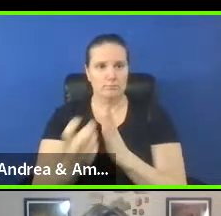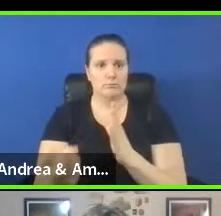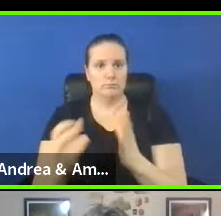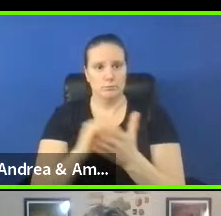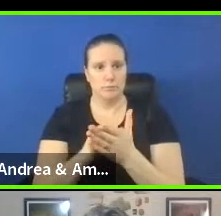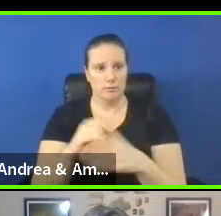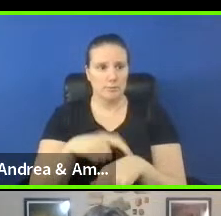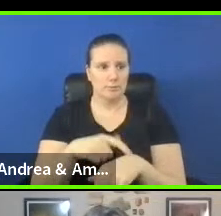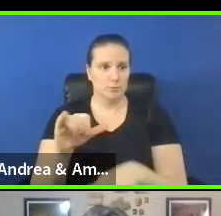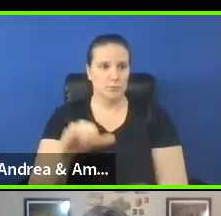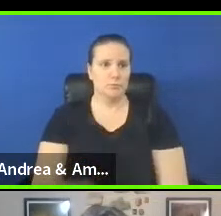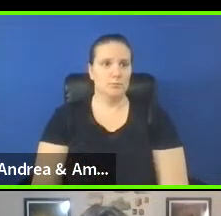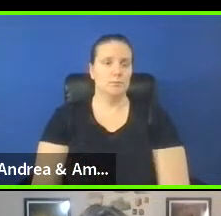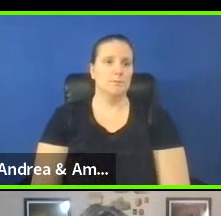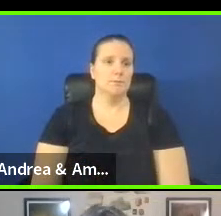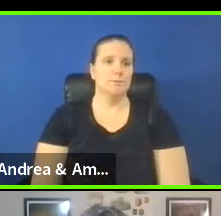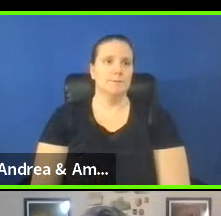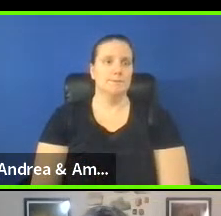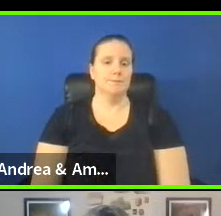thoughts too.